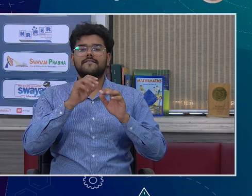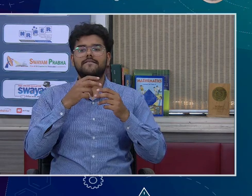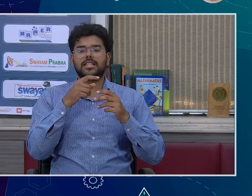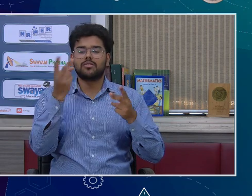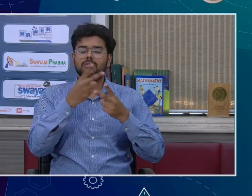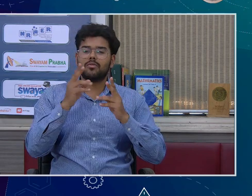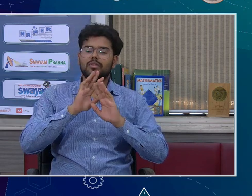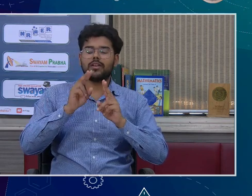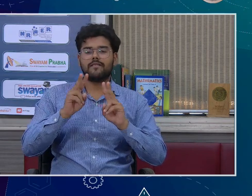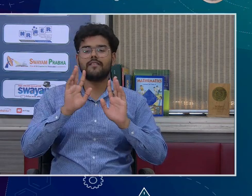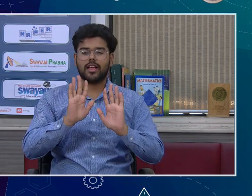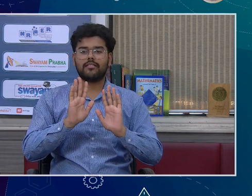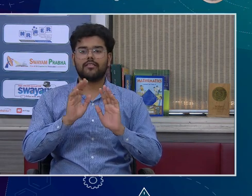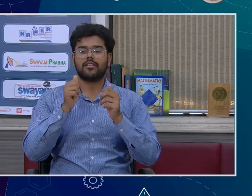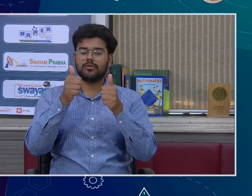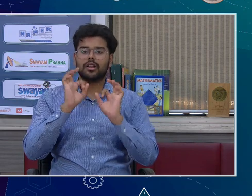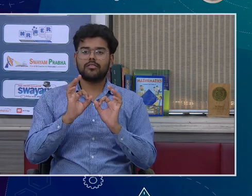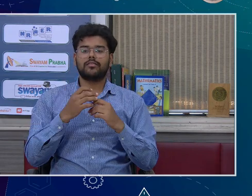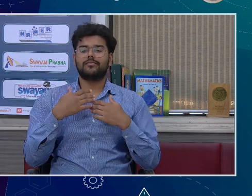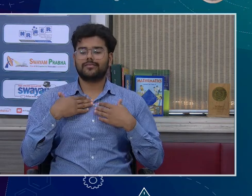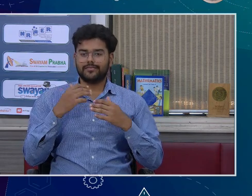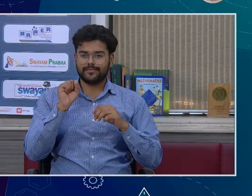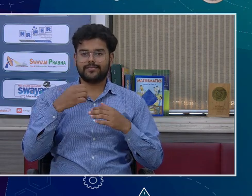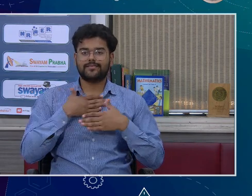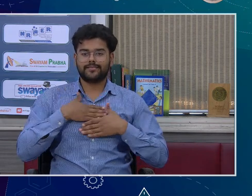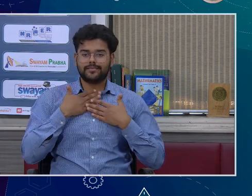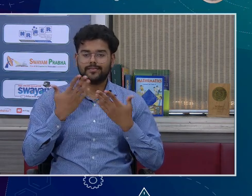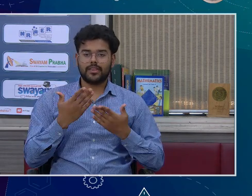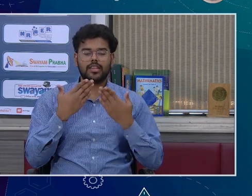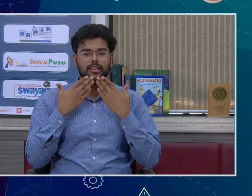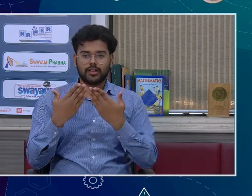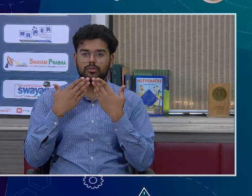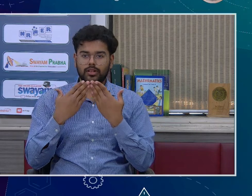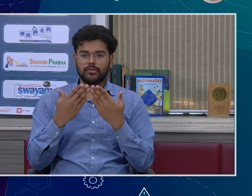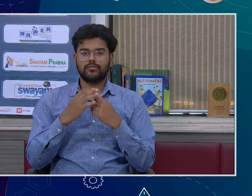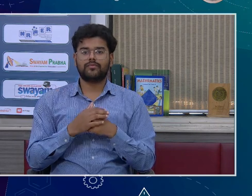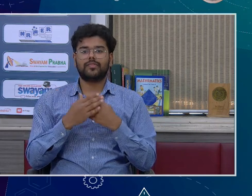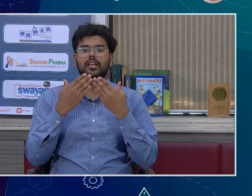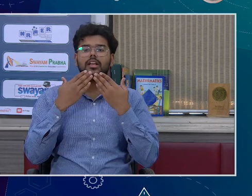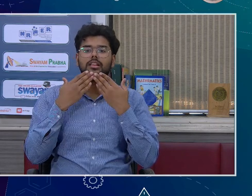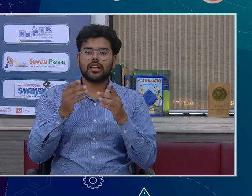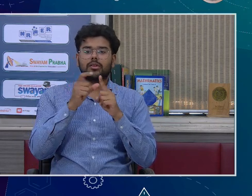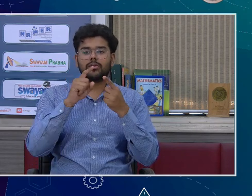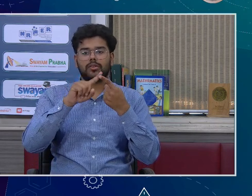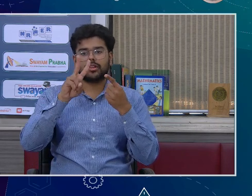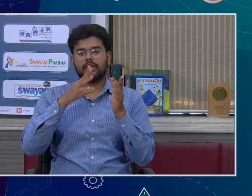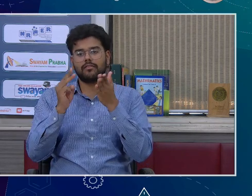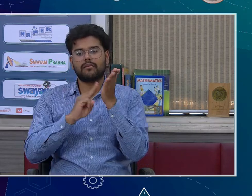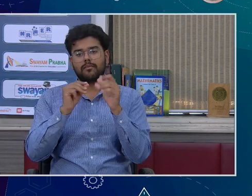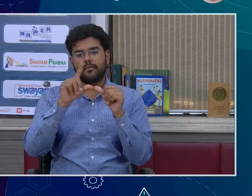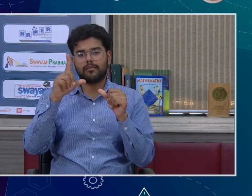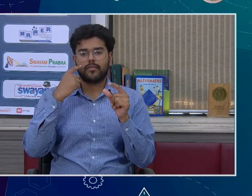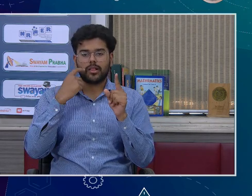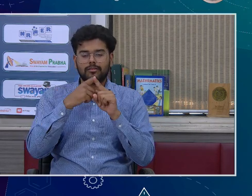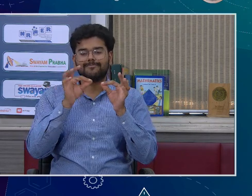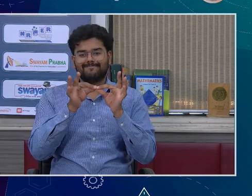ways. So definitely we have enjoyed it. Thank you. Thank you so much. And we also thank Mr. Dev Malik for the interpretation of this